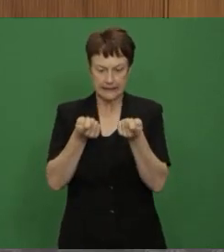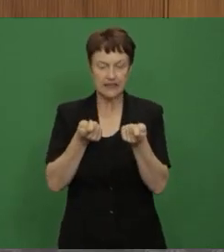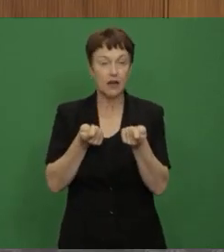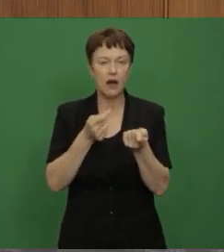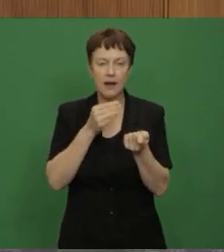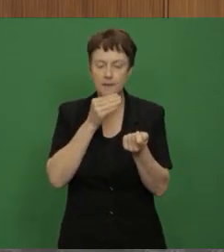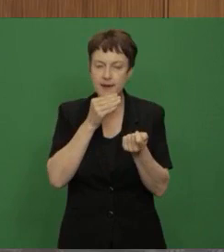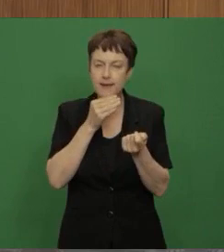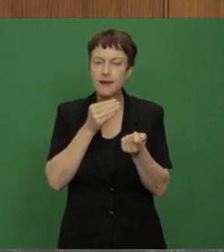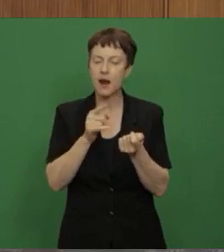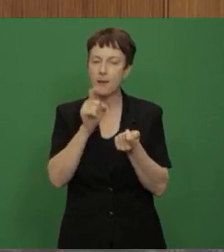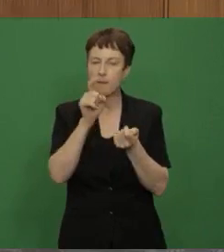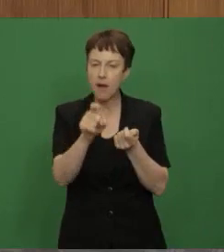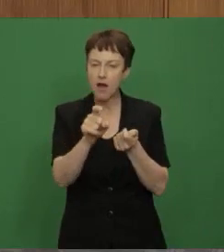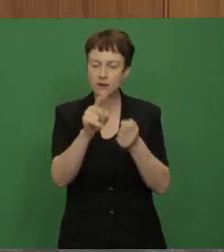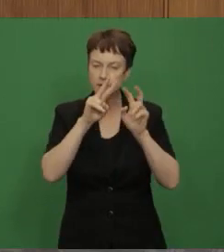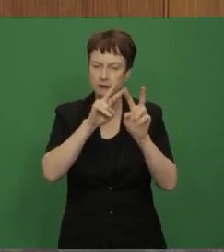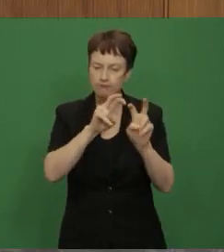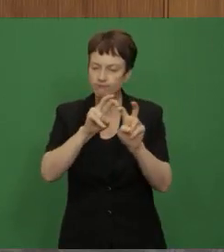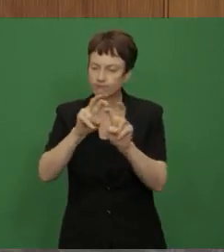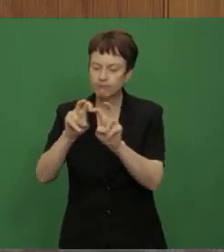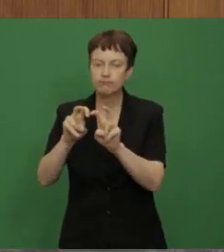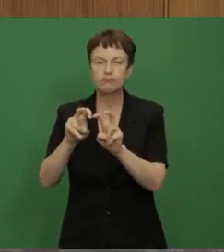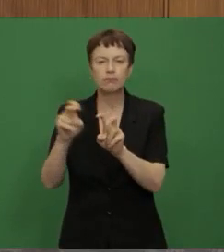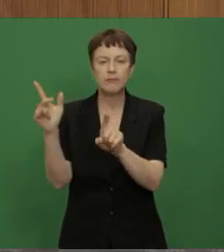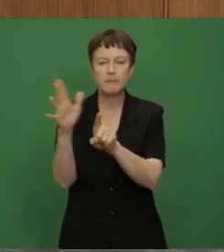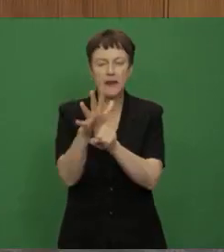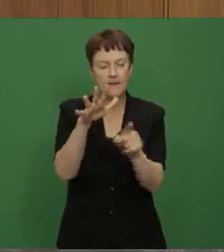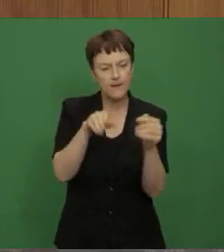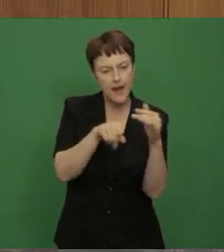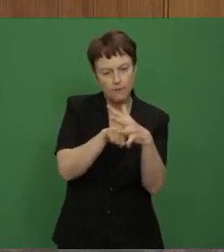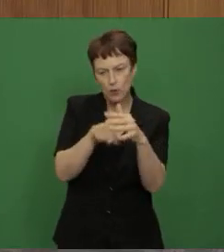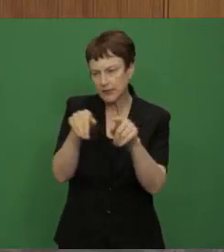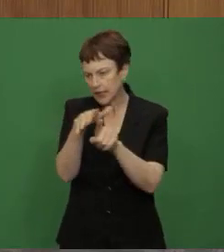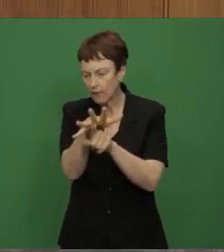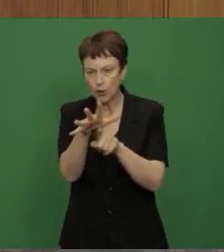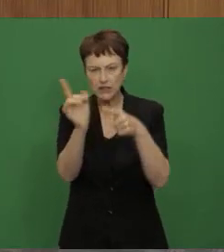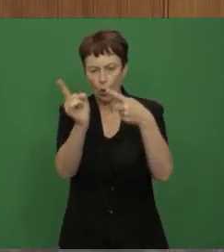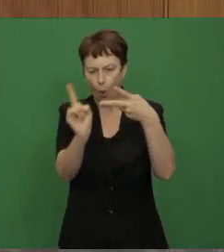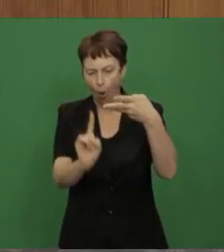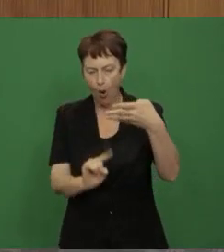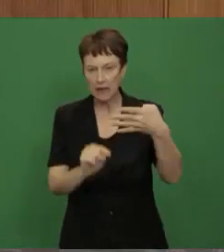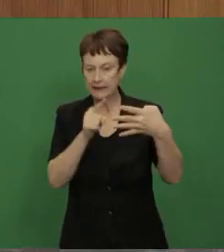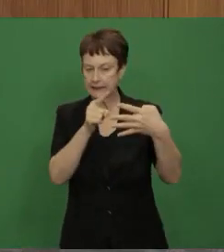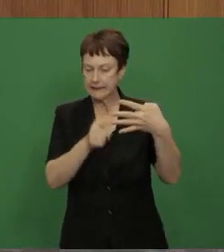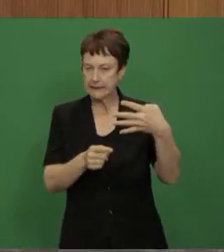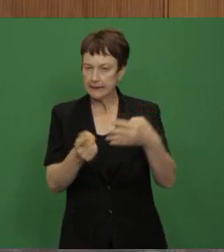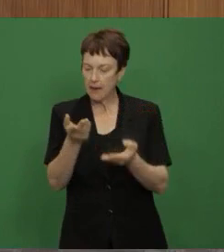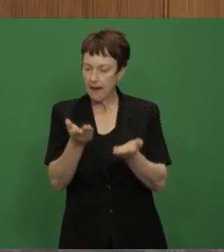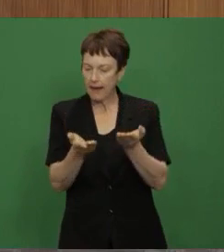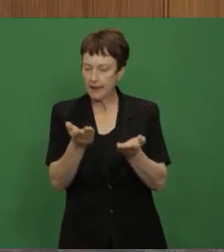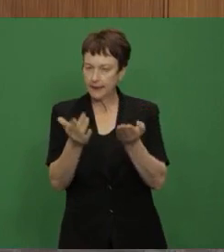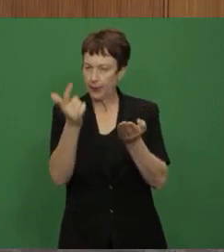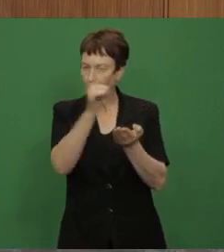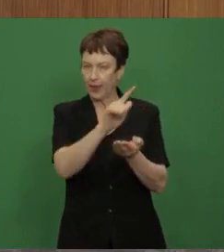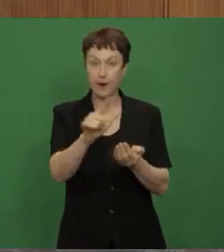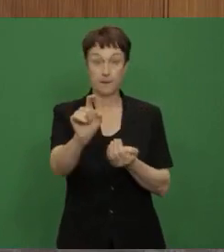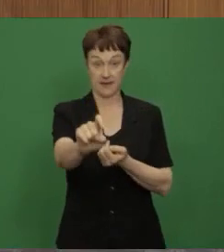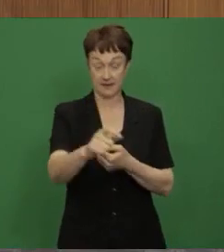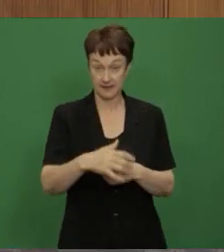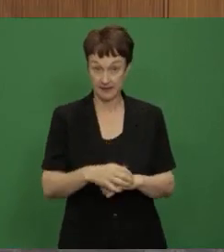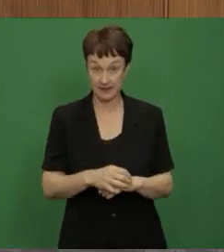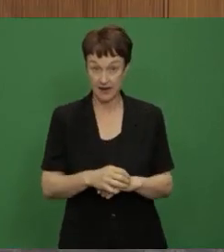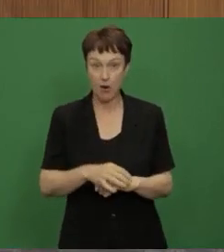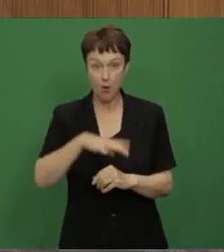of the various factors that could influence it this way or that way. We have indicated